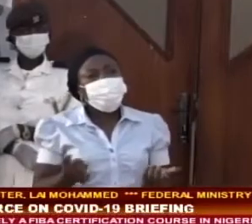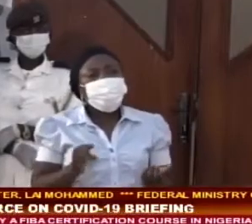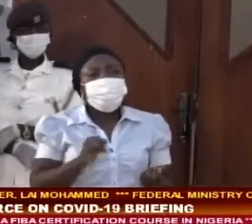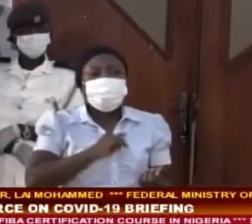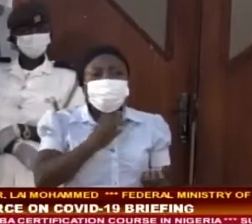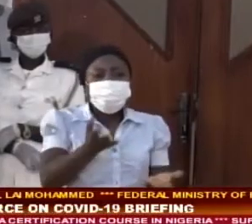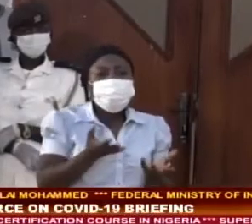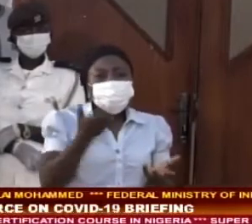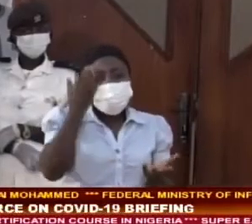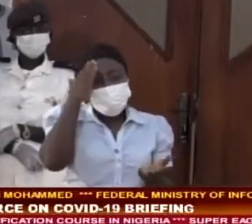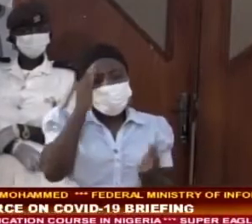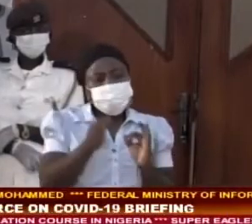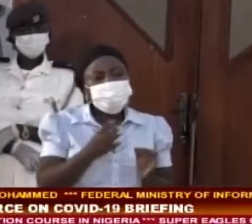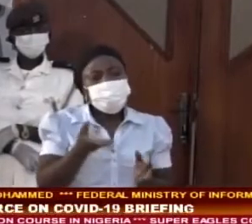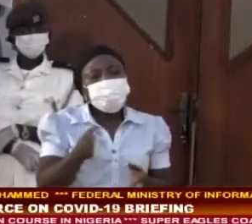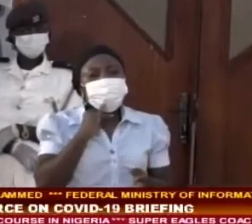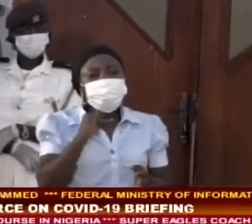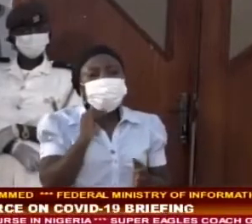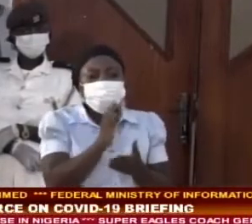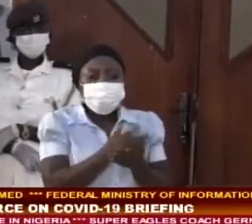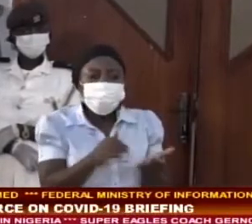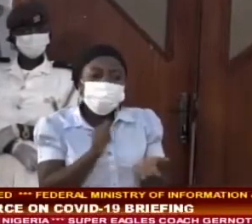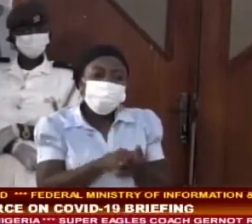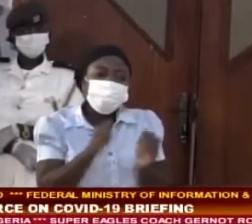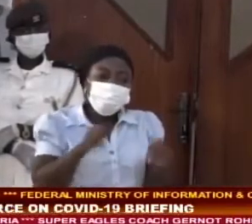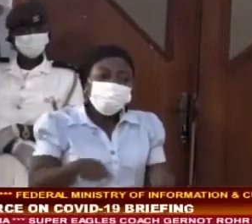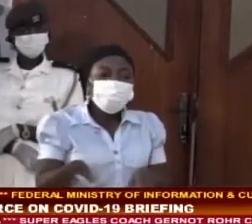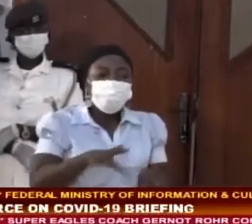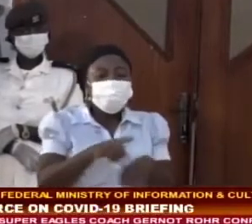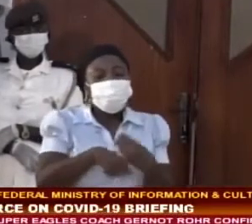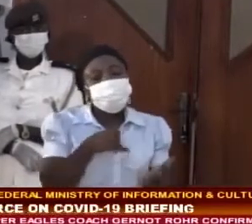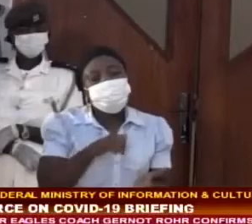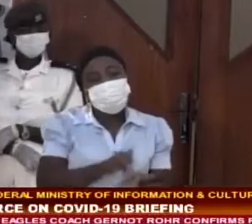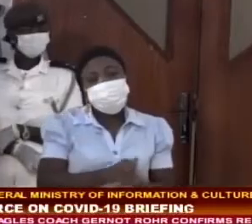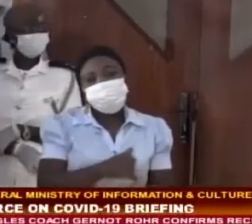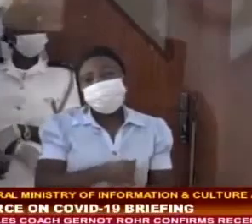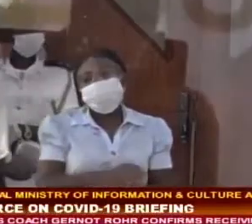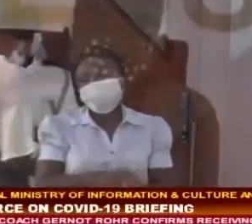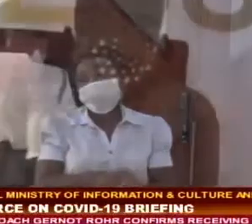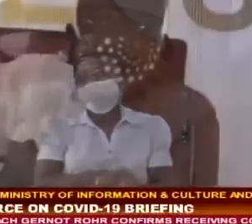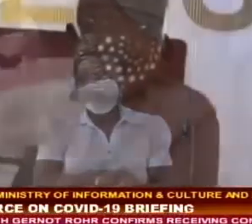to know if the SGF could follow up on that. Thank you.